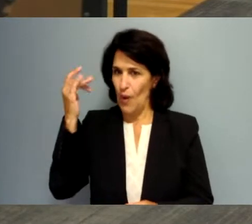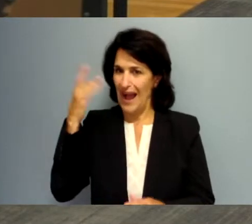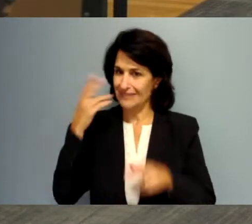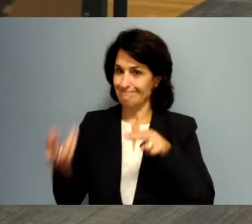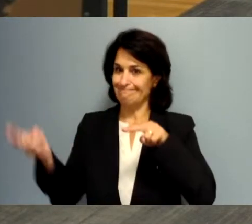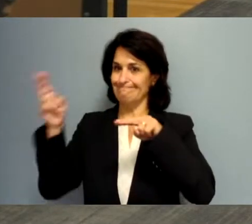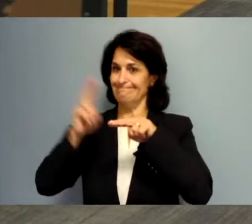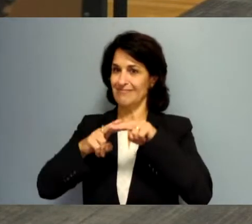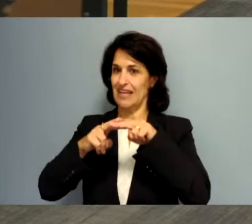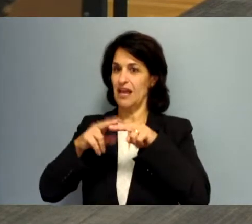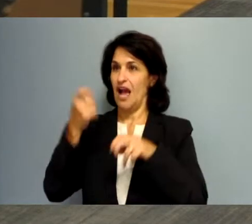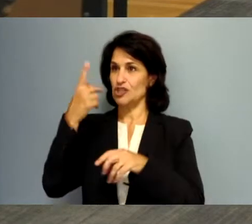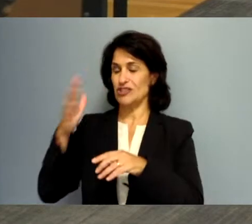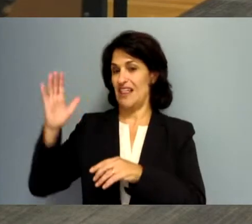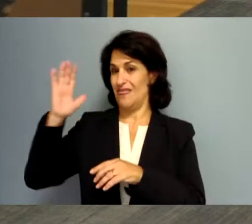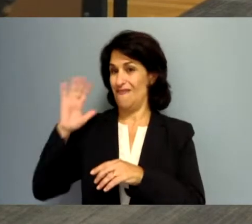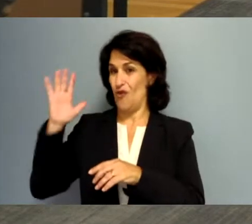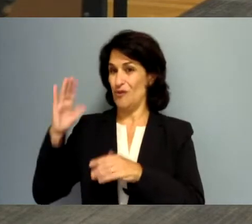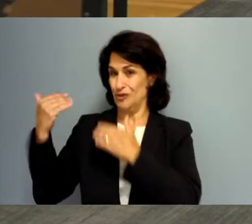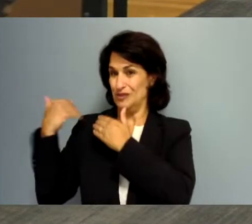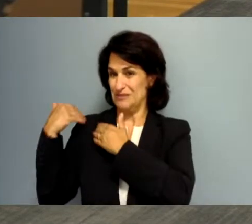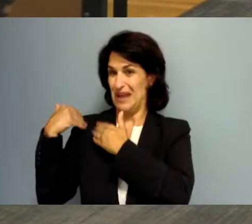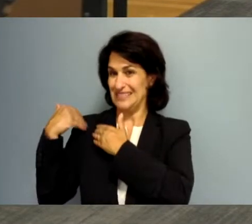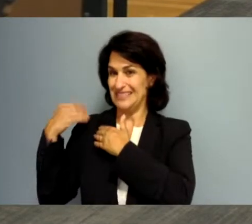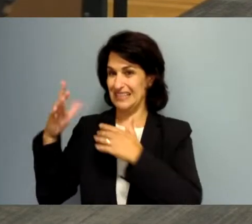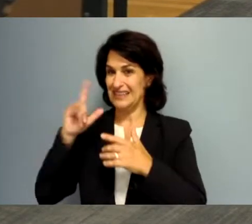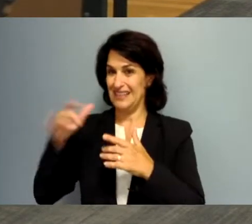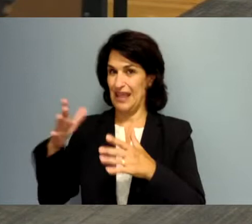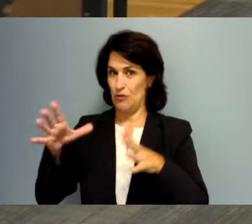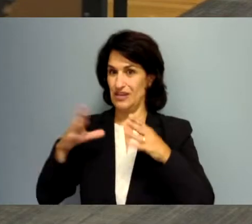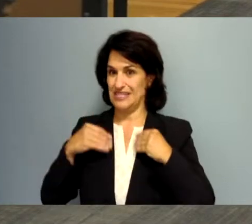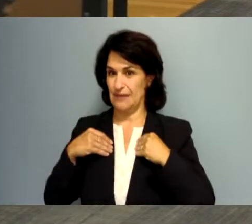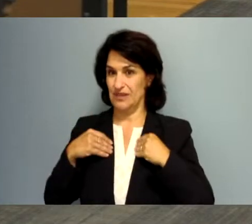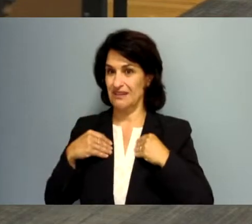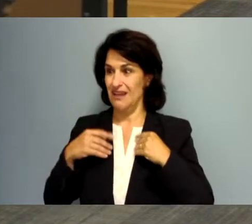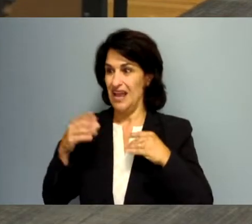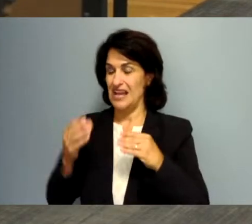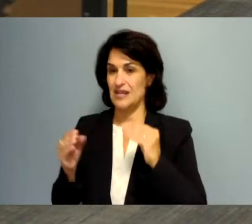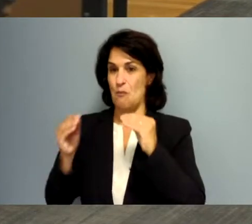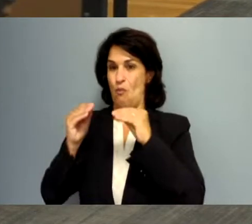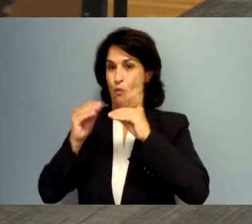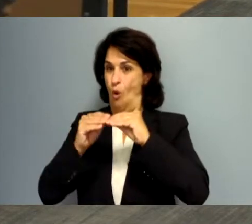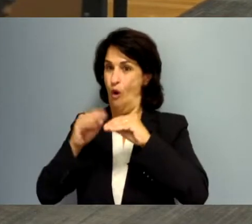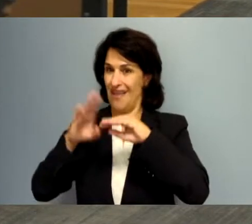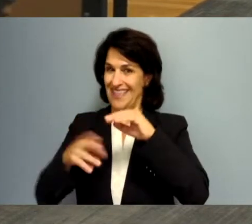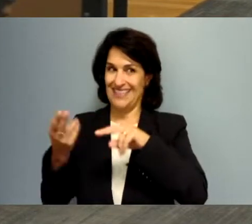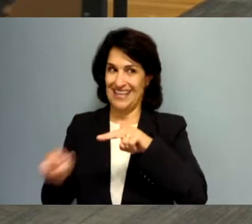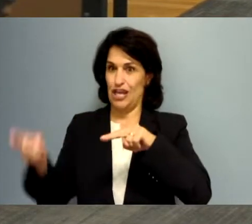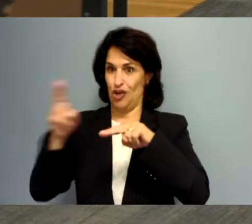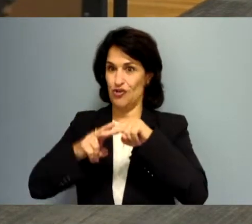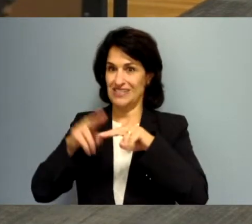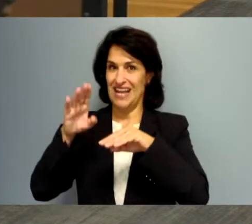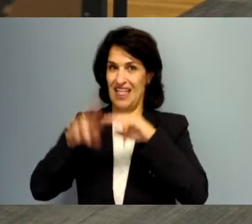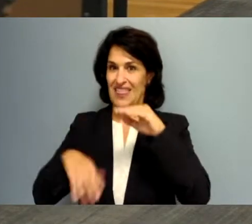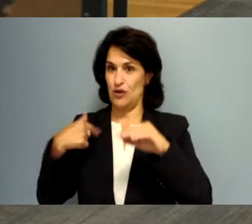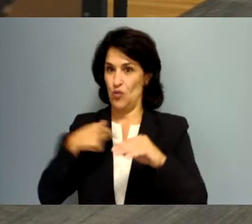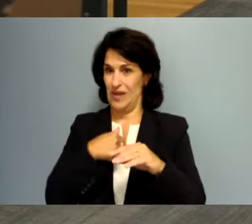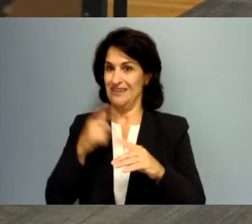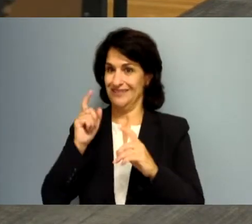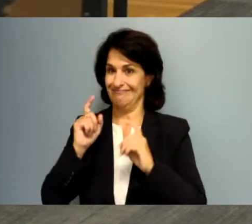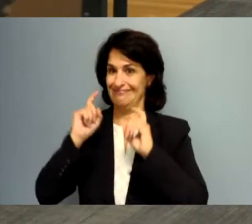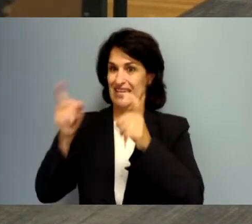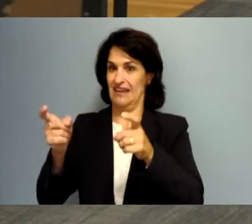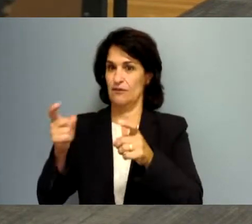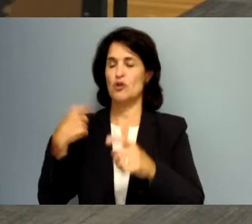be taking on were actually more than the increase that we could actually compensate them for. So we're looking at about $5,000.